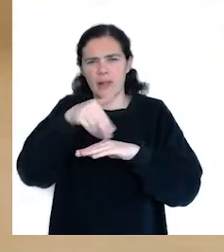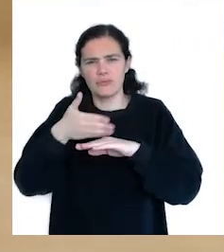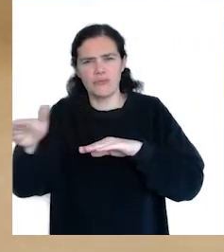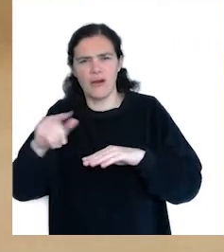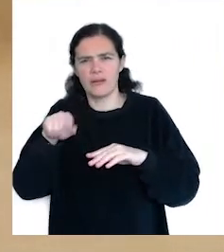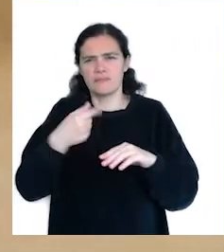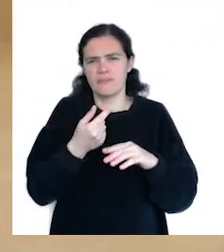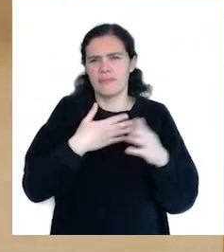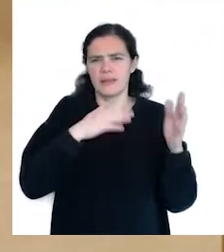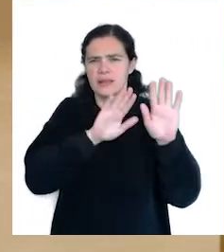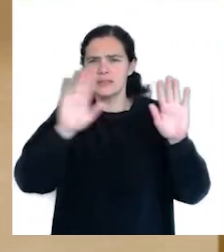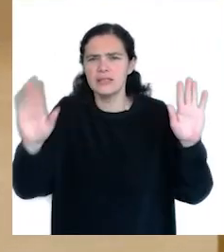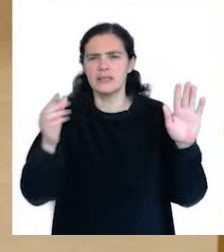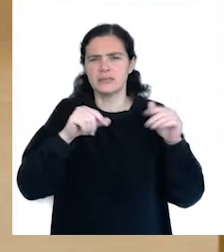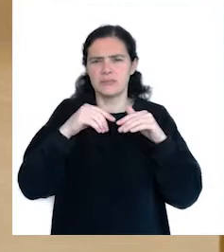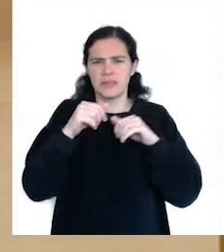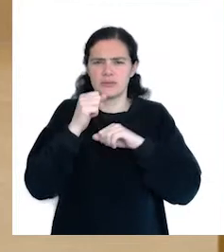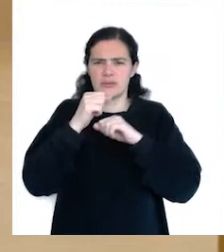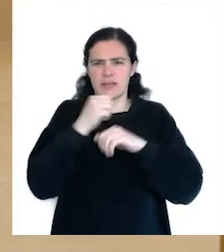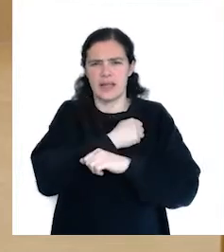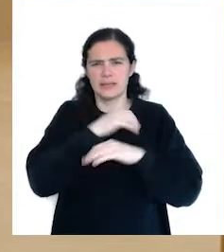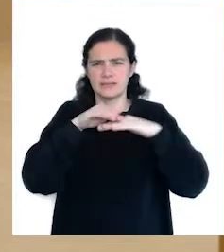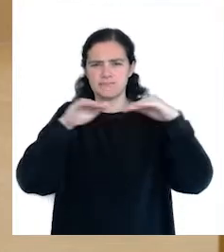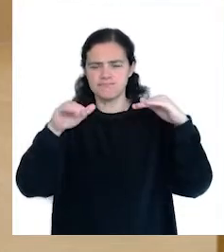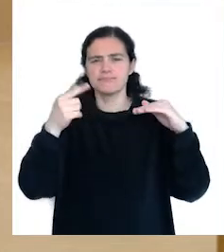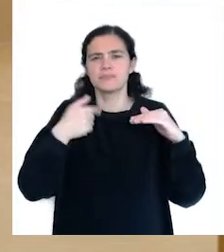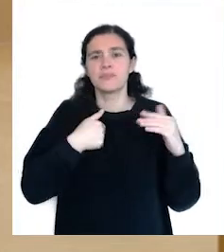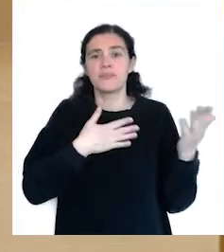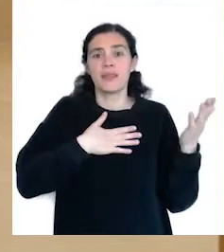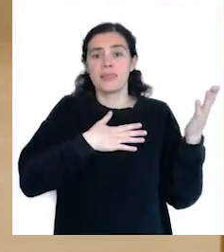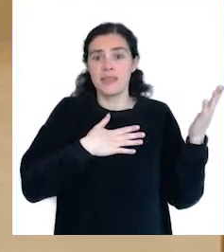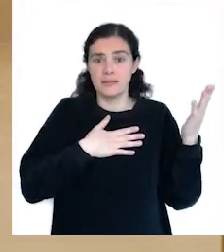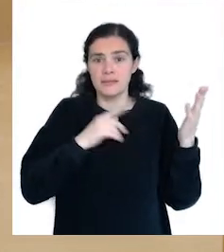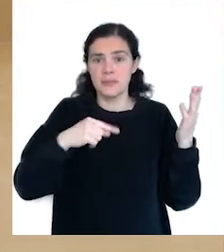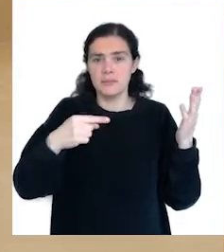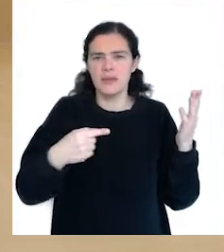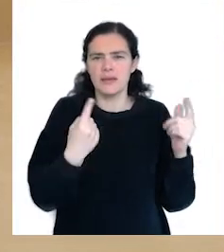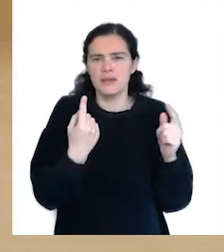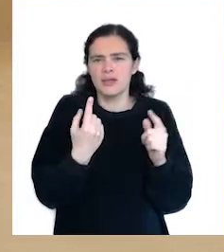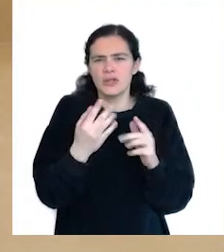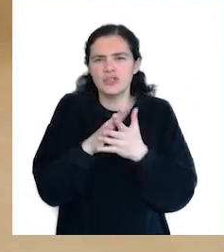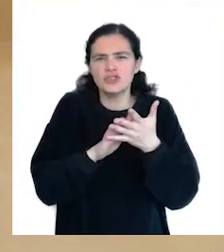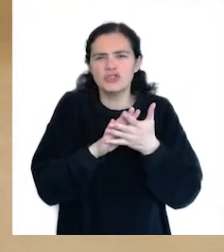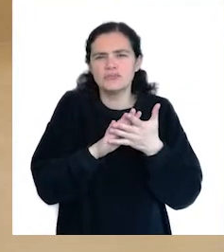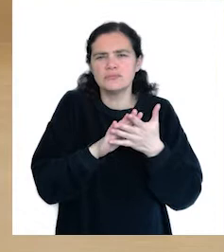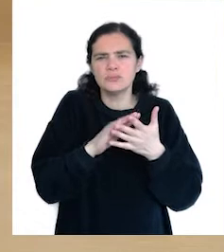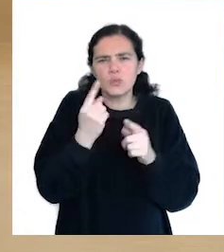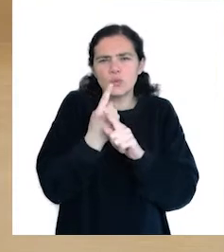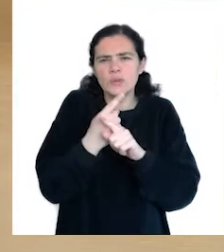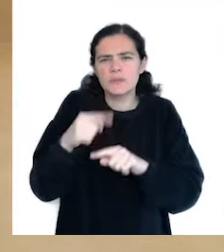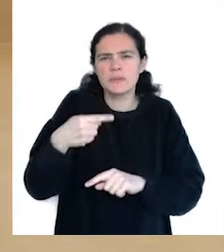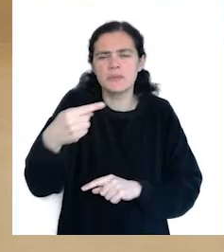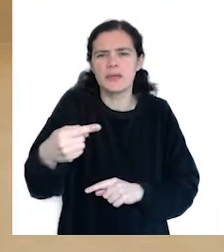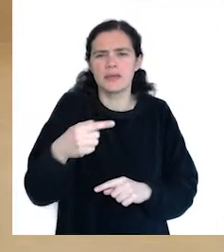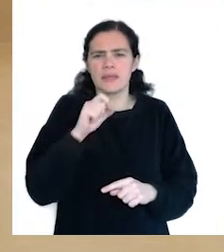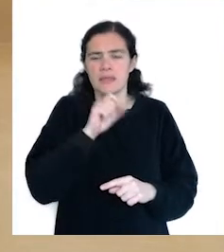galleries, on rooftops, and bringing to dance and performance everyday gesture. In